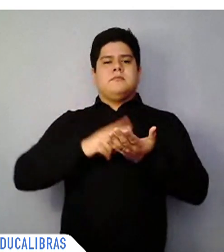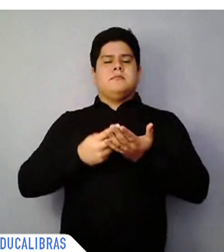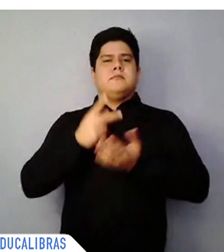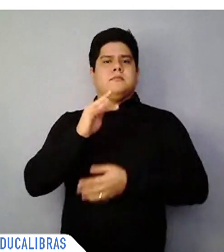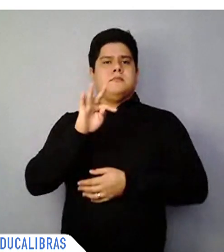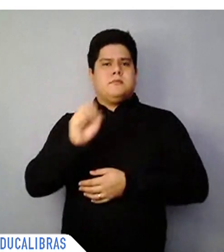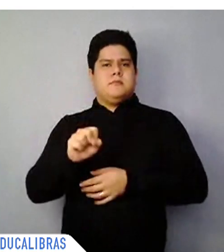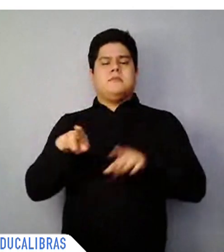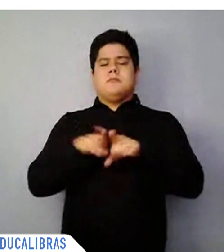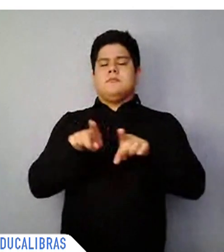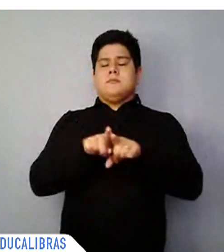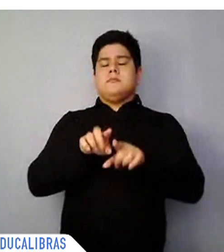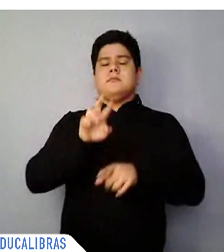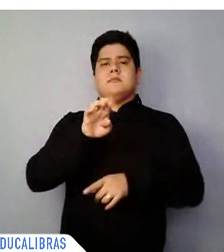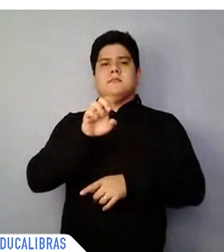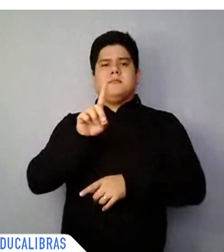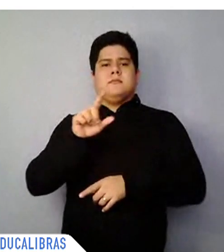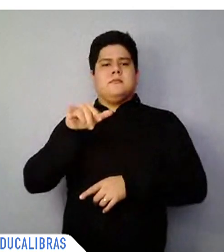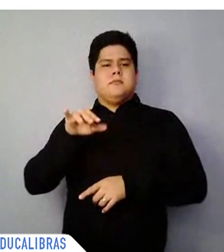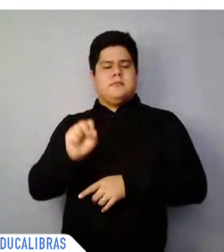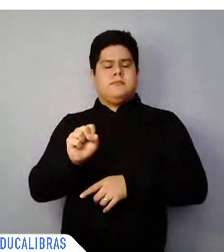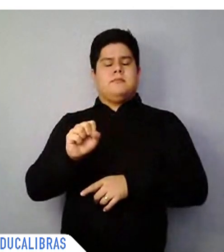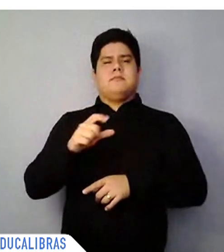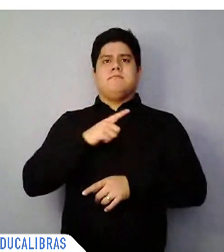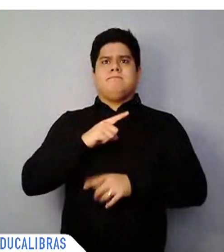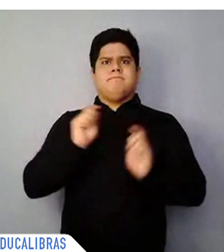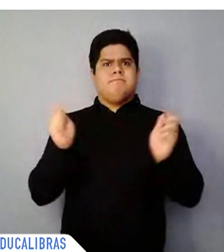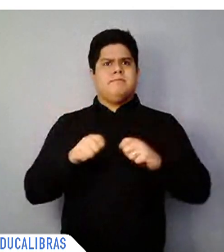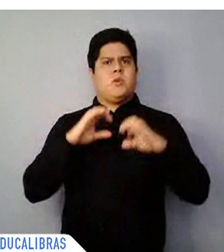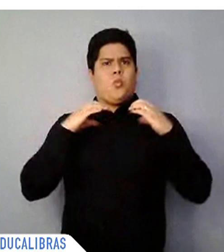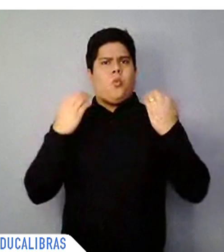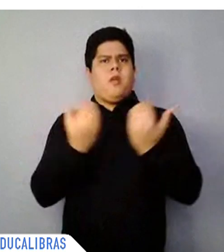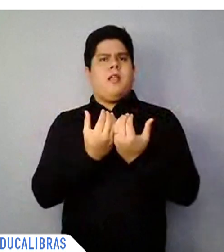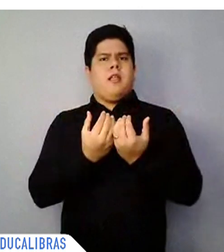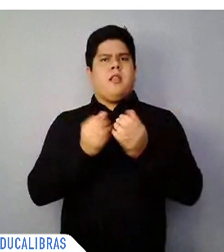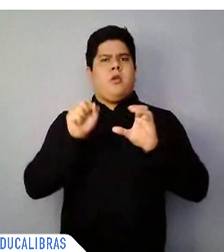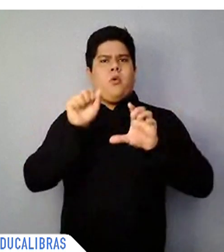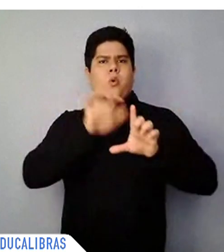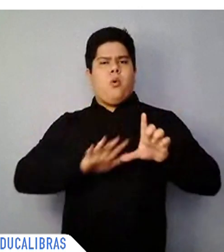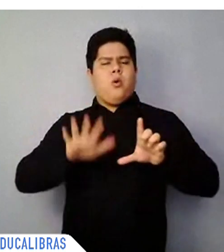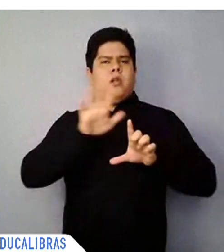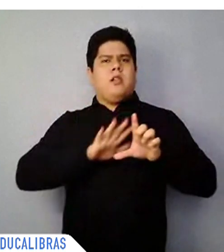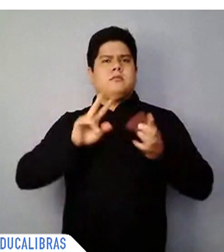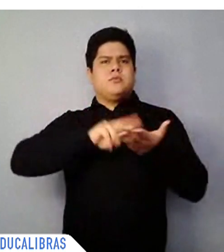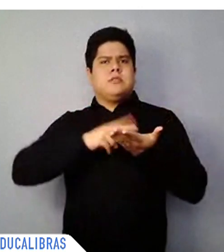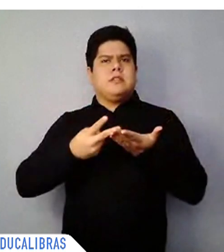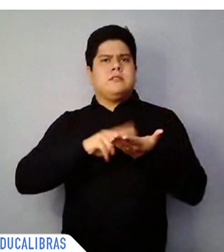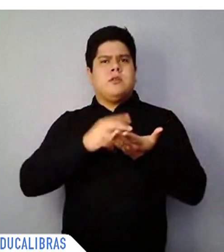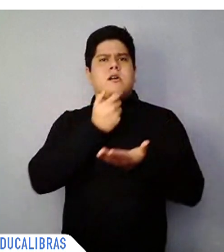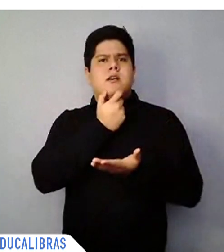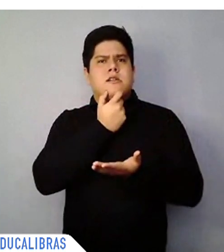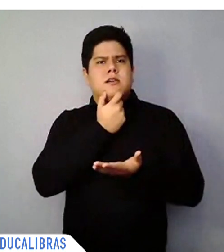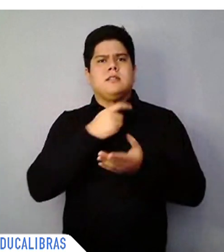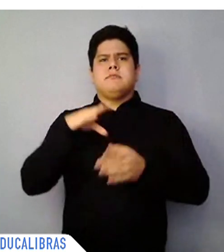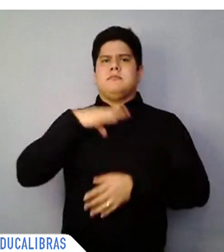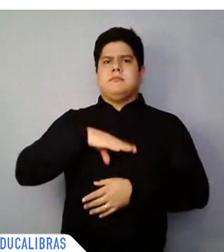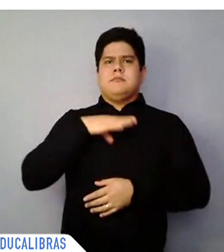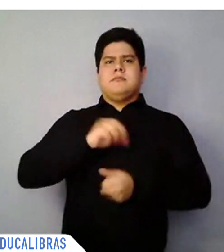Sciences Po Political Observatory for Latin America and the Caribbean, Tosini Freire